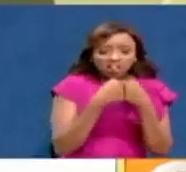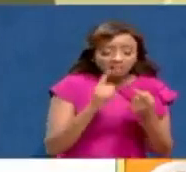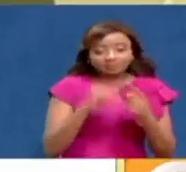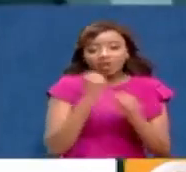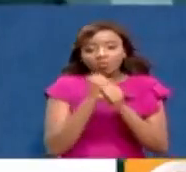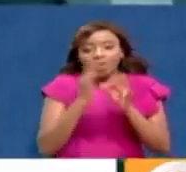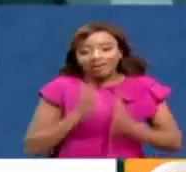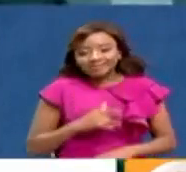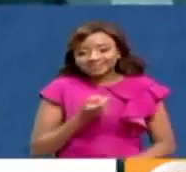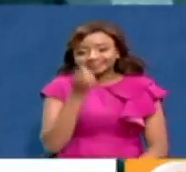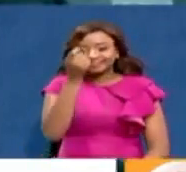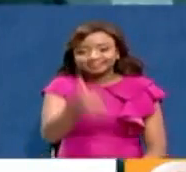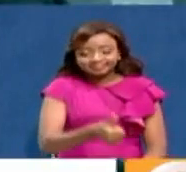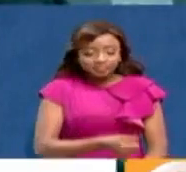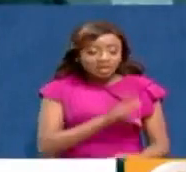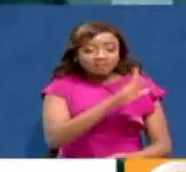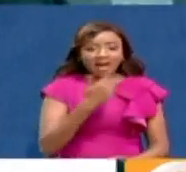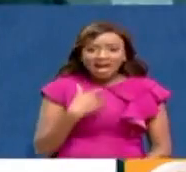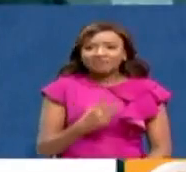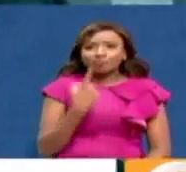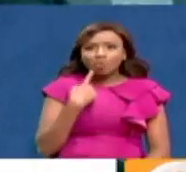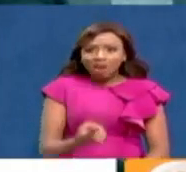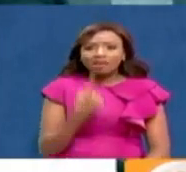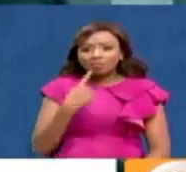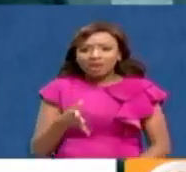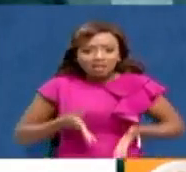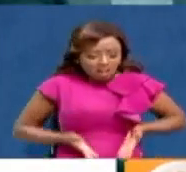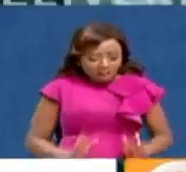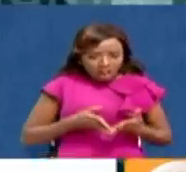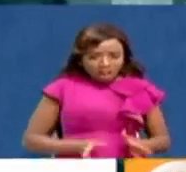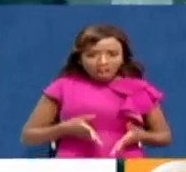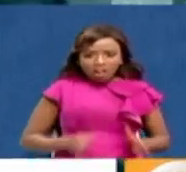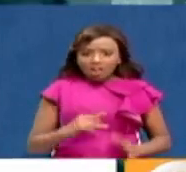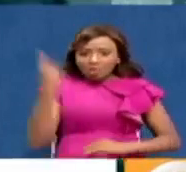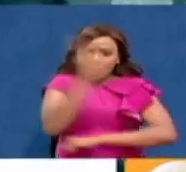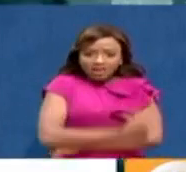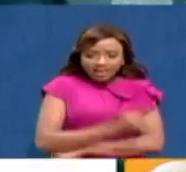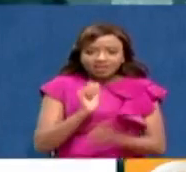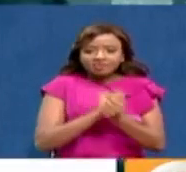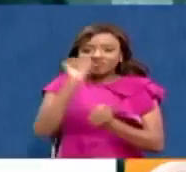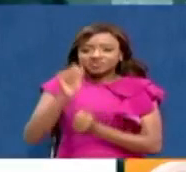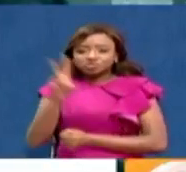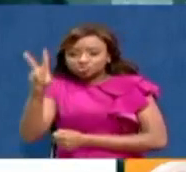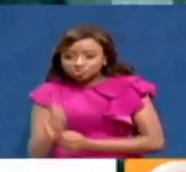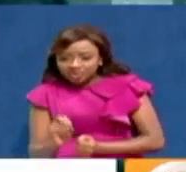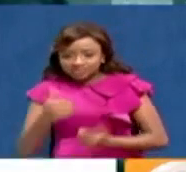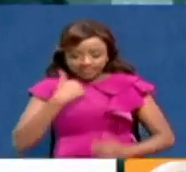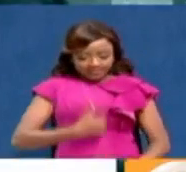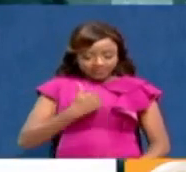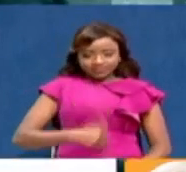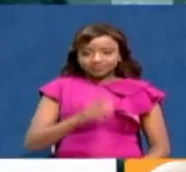staff shortage. For a hospital that conducts at least 100 normal deliveries a day, 15 to 20 cesarean sections a